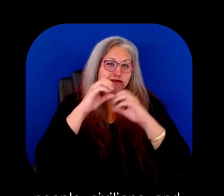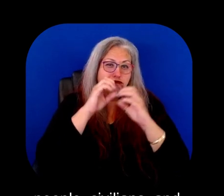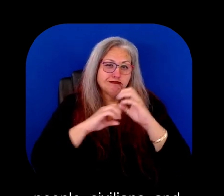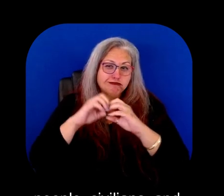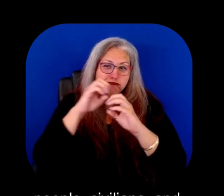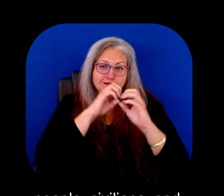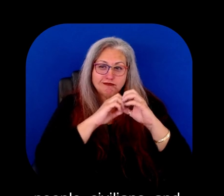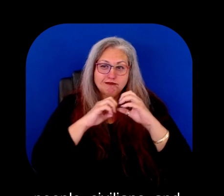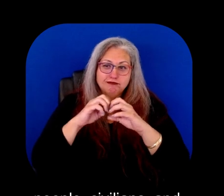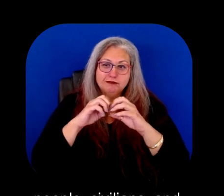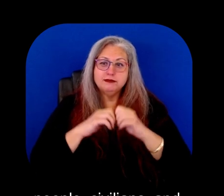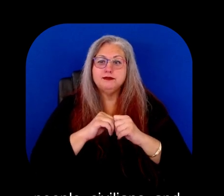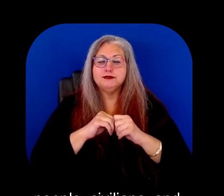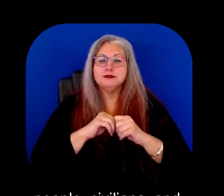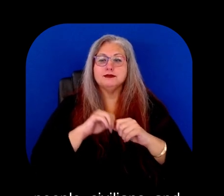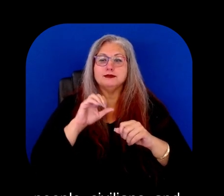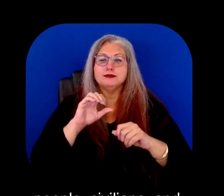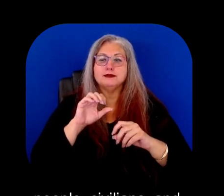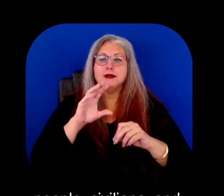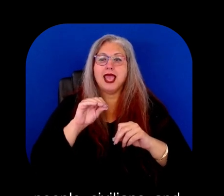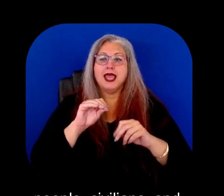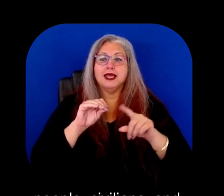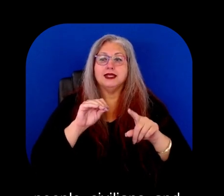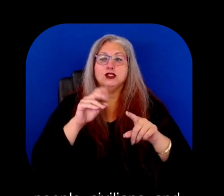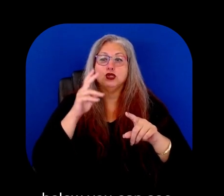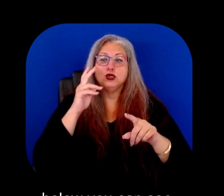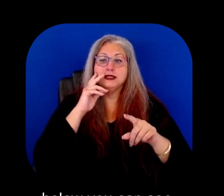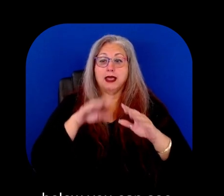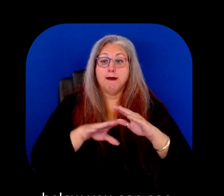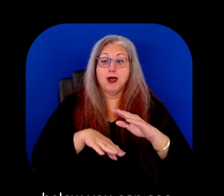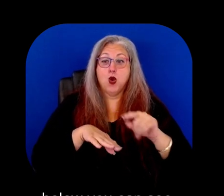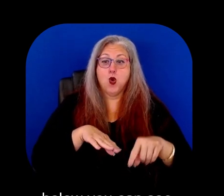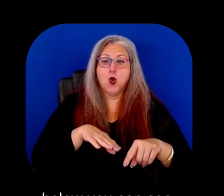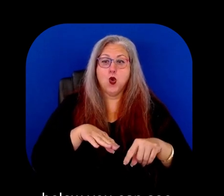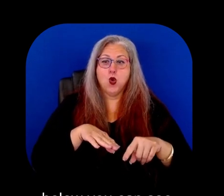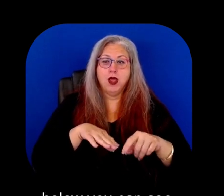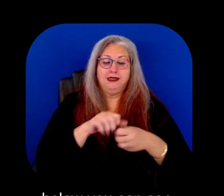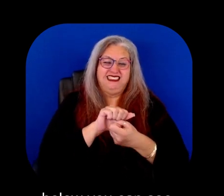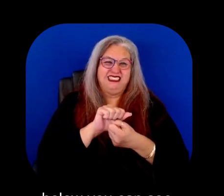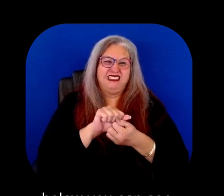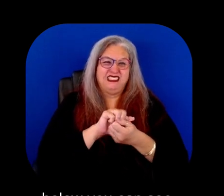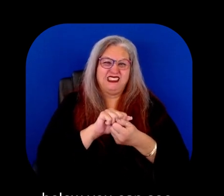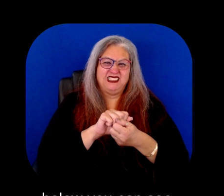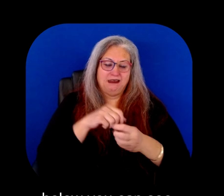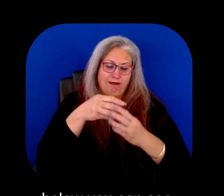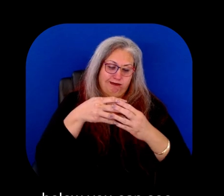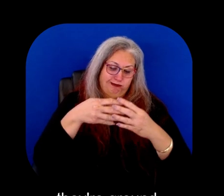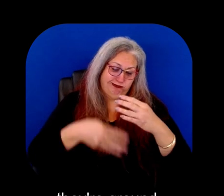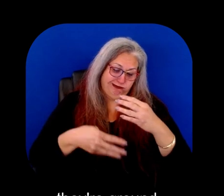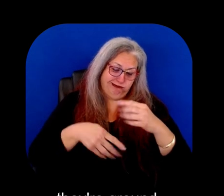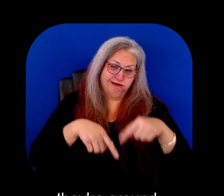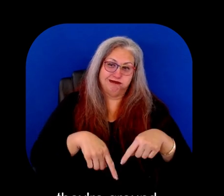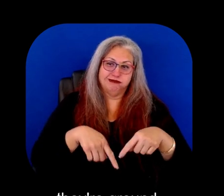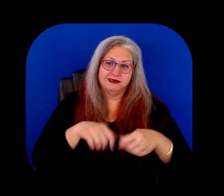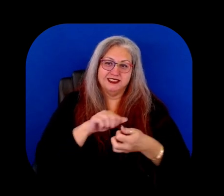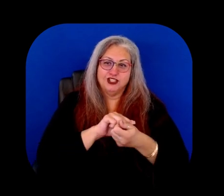people, yes. Civilians. And Yes. and below you can see that what has been what they